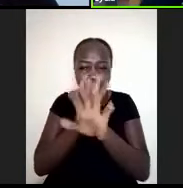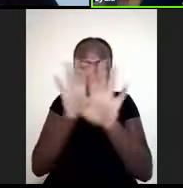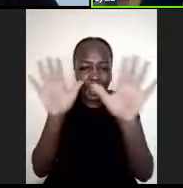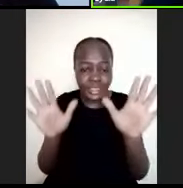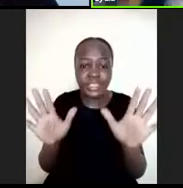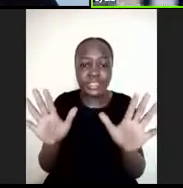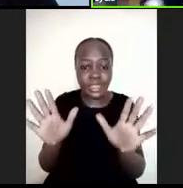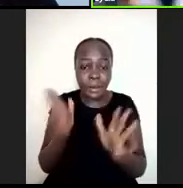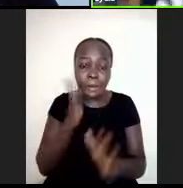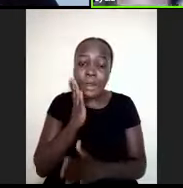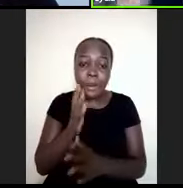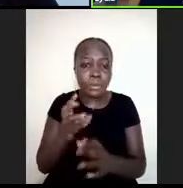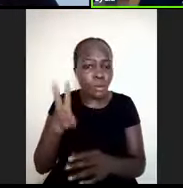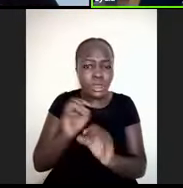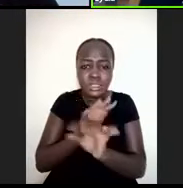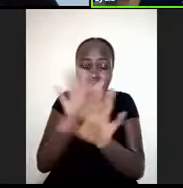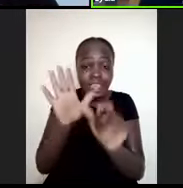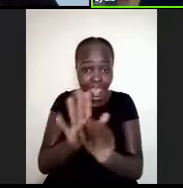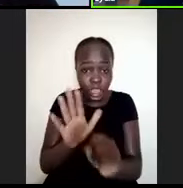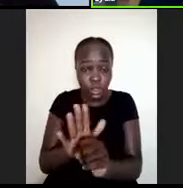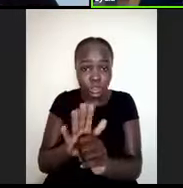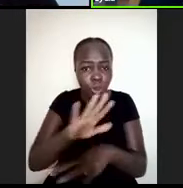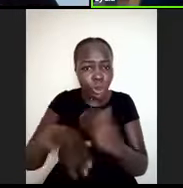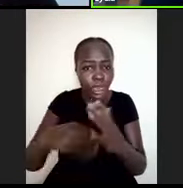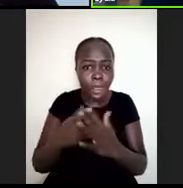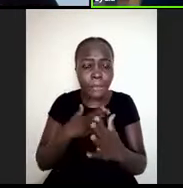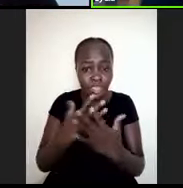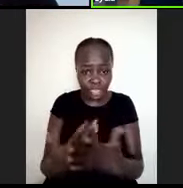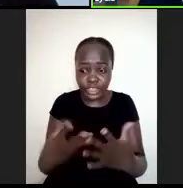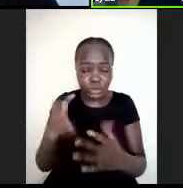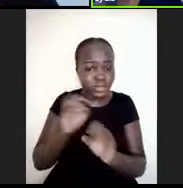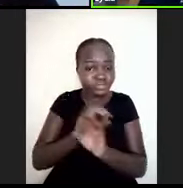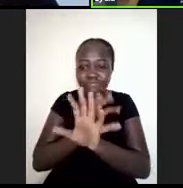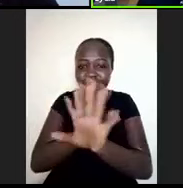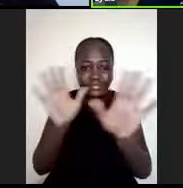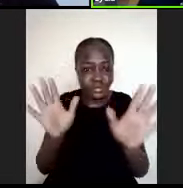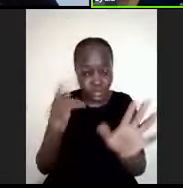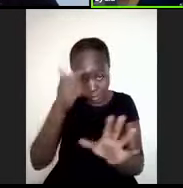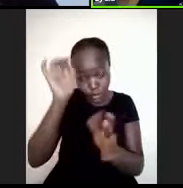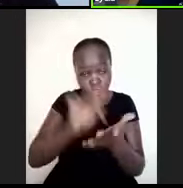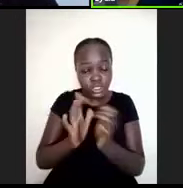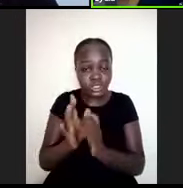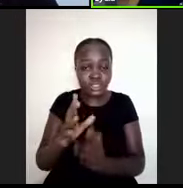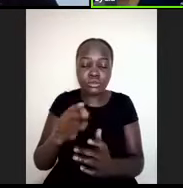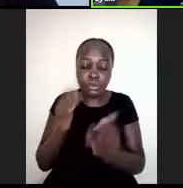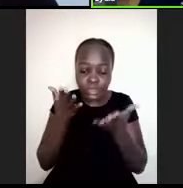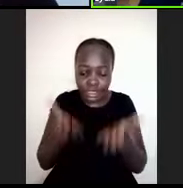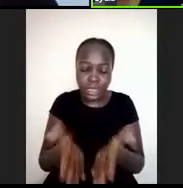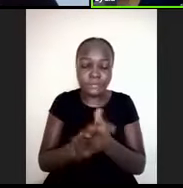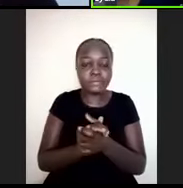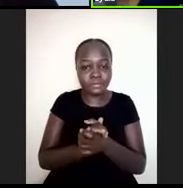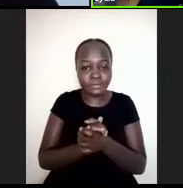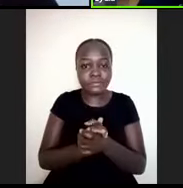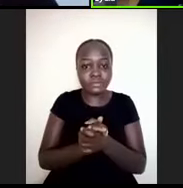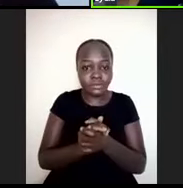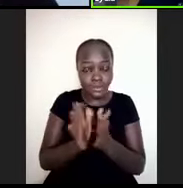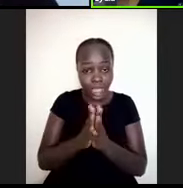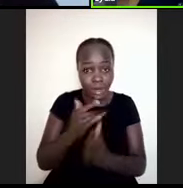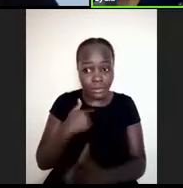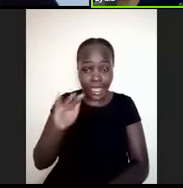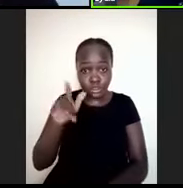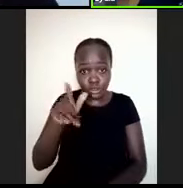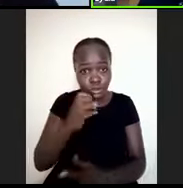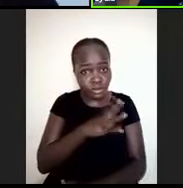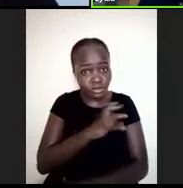he was shining so much. All my toys, my room was shining because Jesus was here. And I asked him, are you scared?